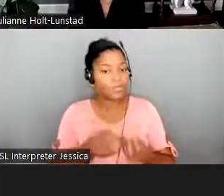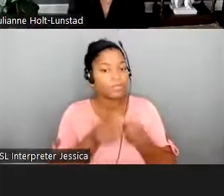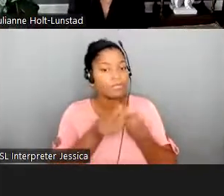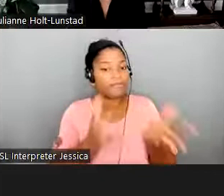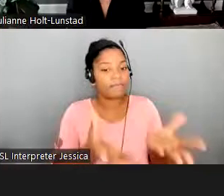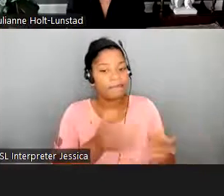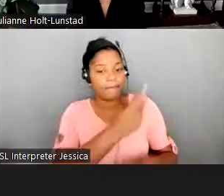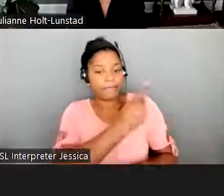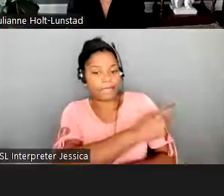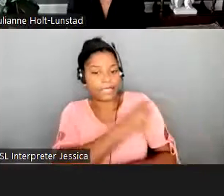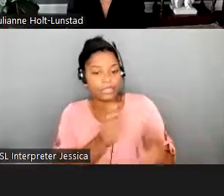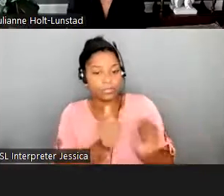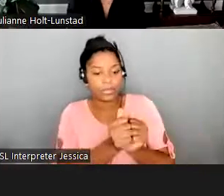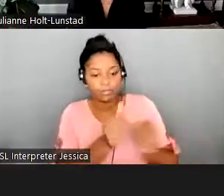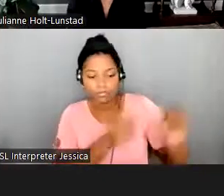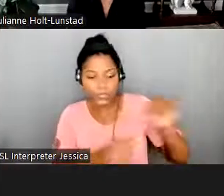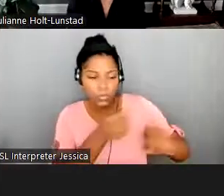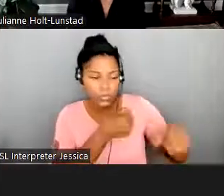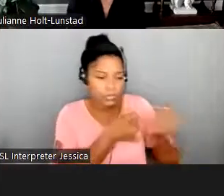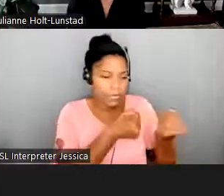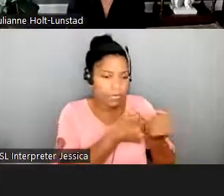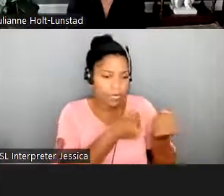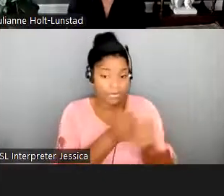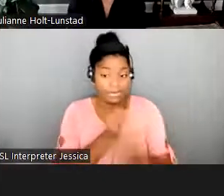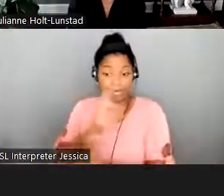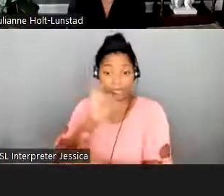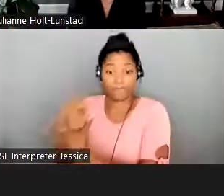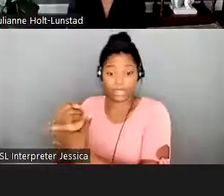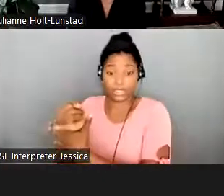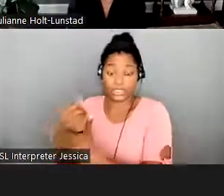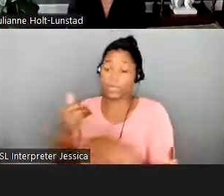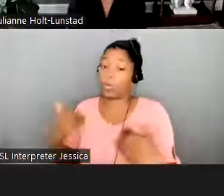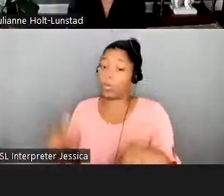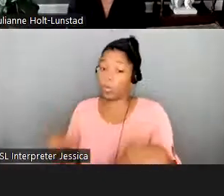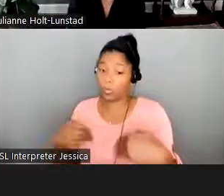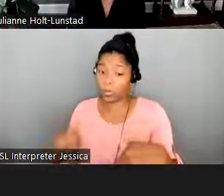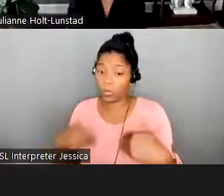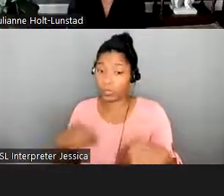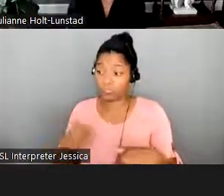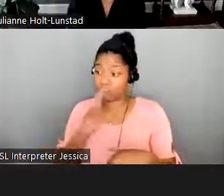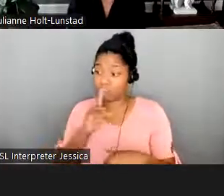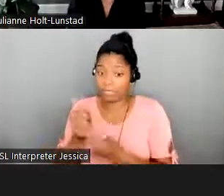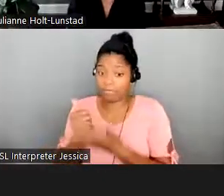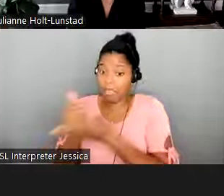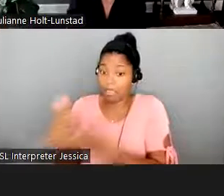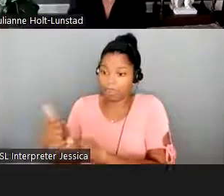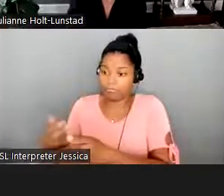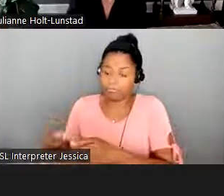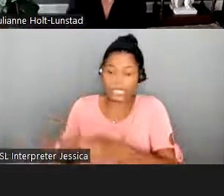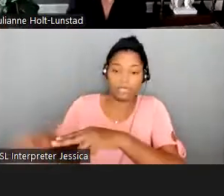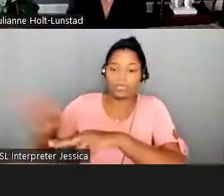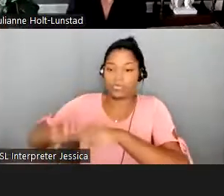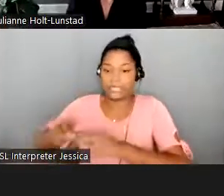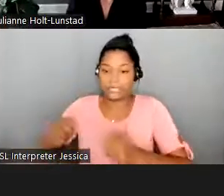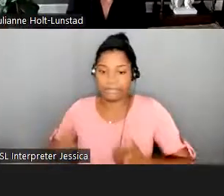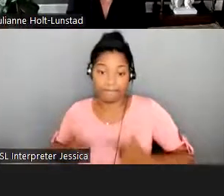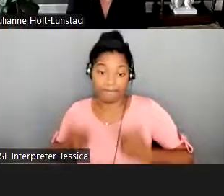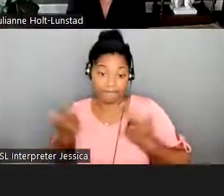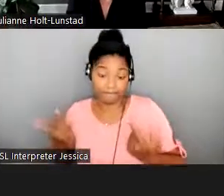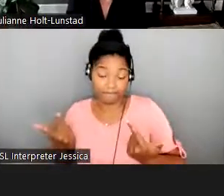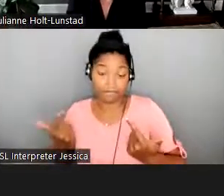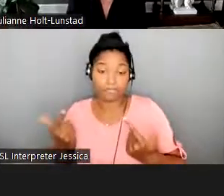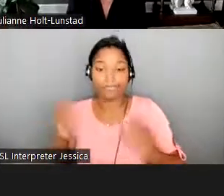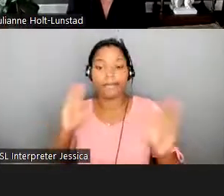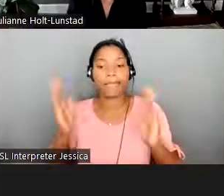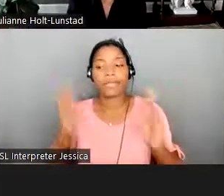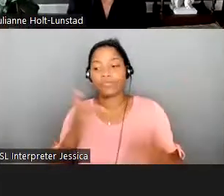support intervention was as effective at increasing survival as many standard medical interventions, including